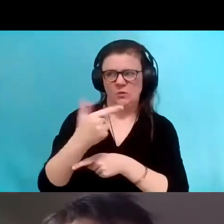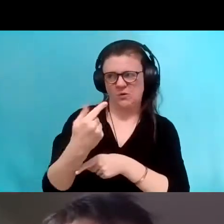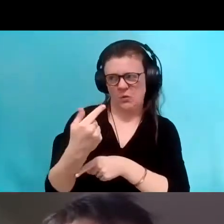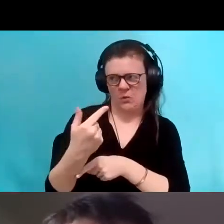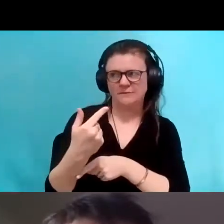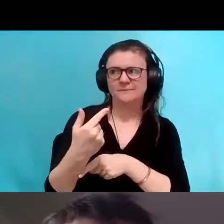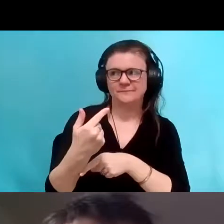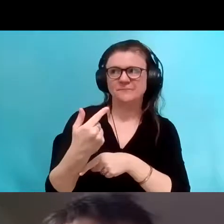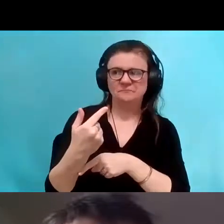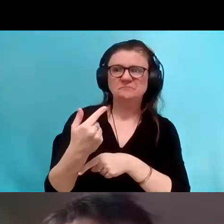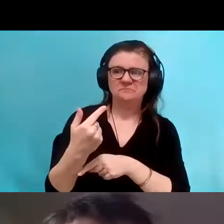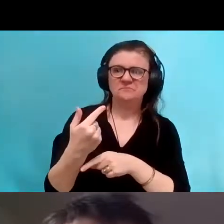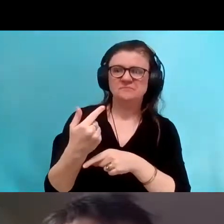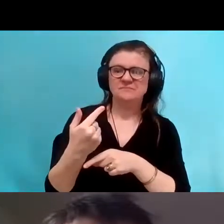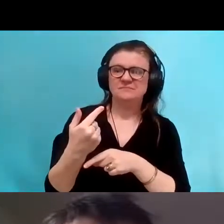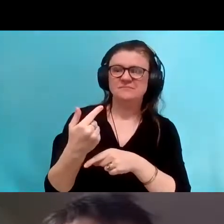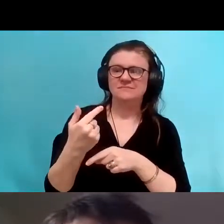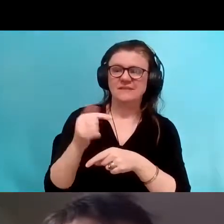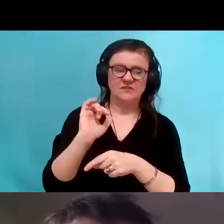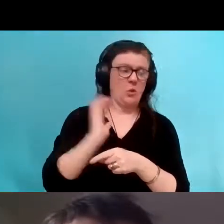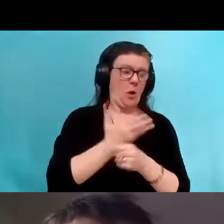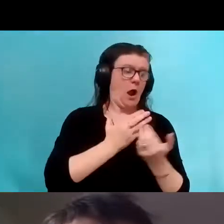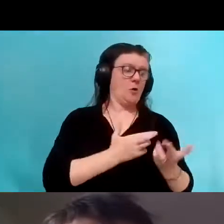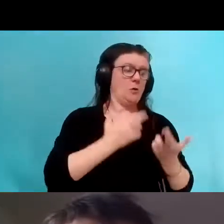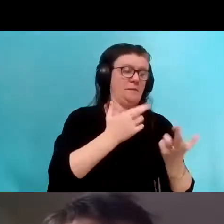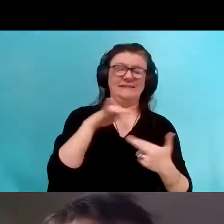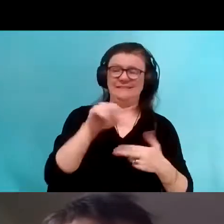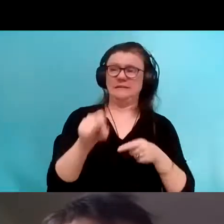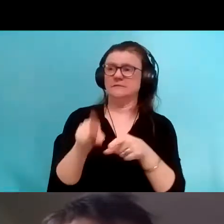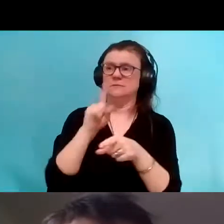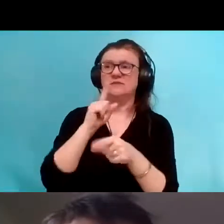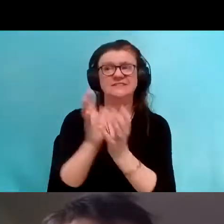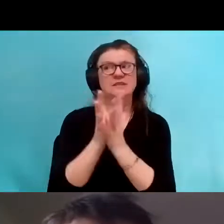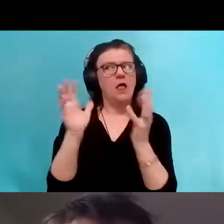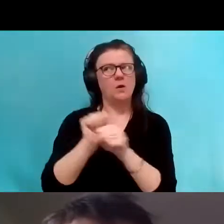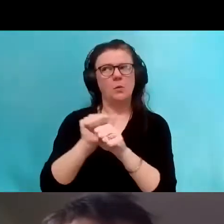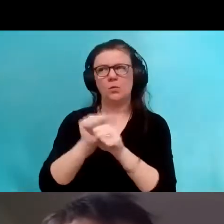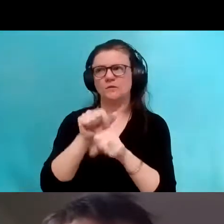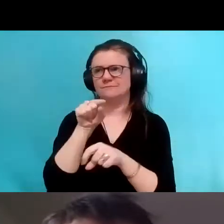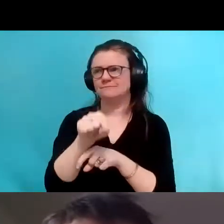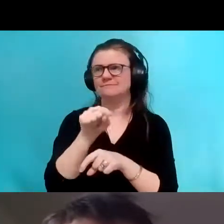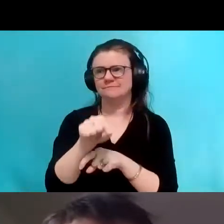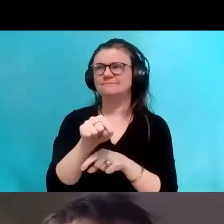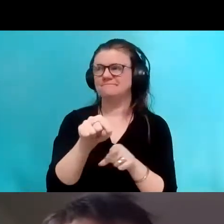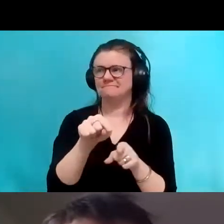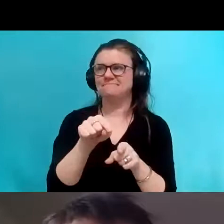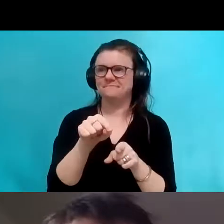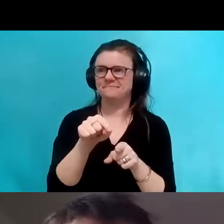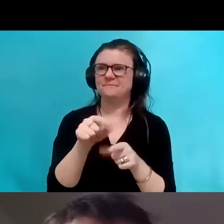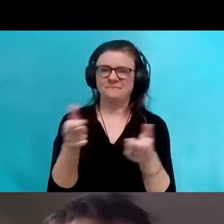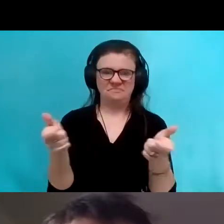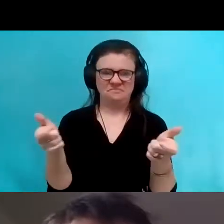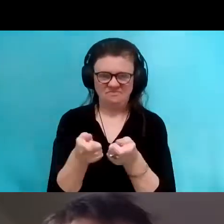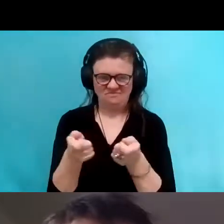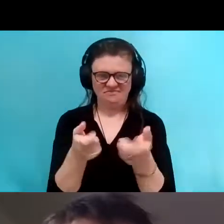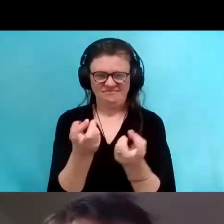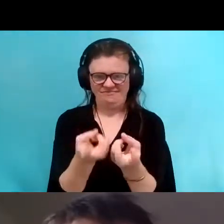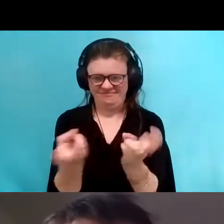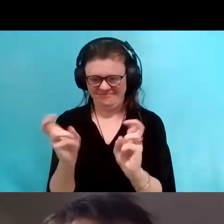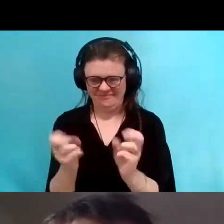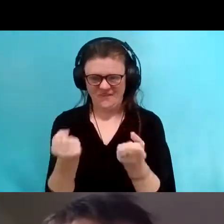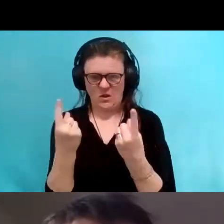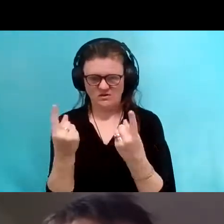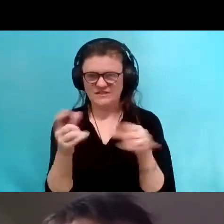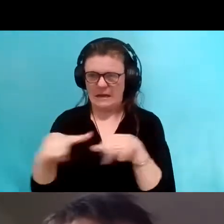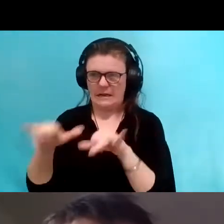can take forward some of the recommendations. But yes, I still think there's a lot of work to be done there on bringing them together to understand their common